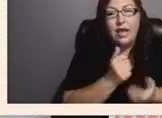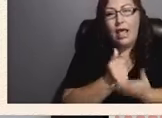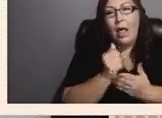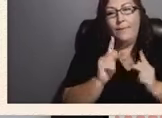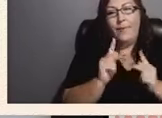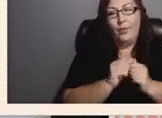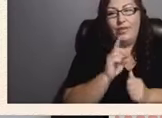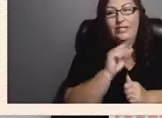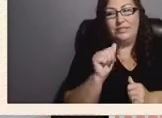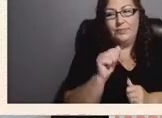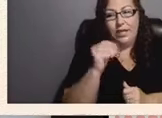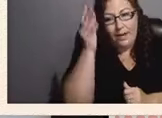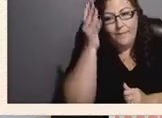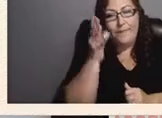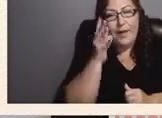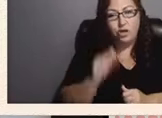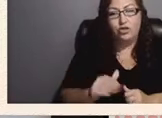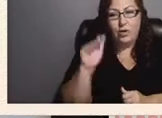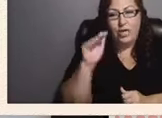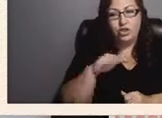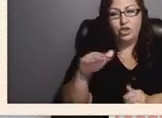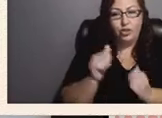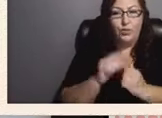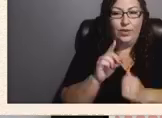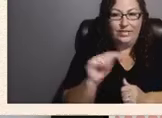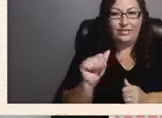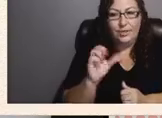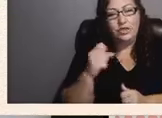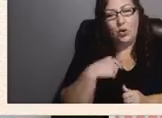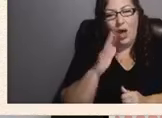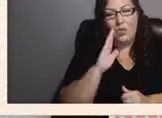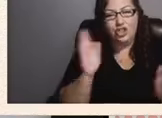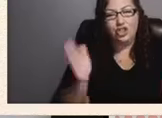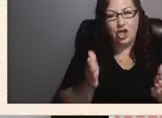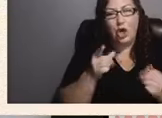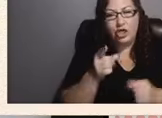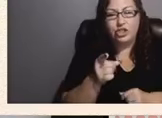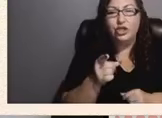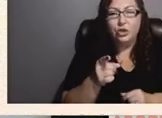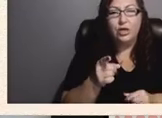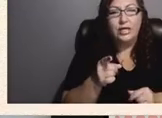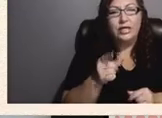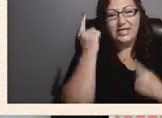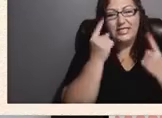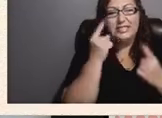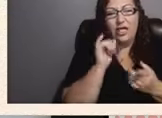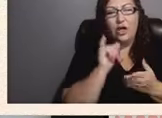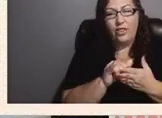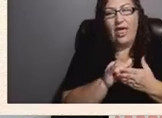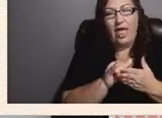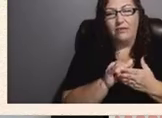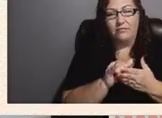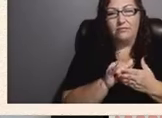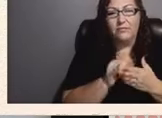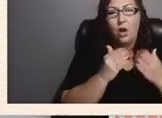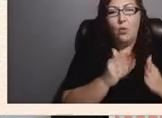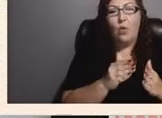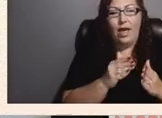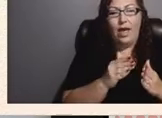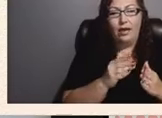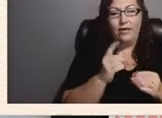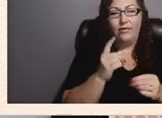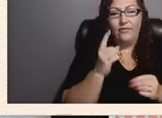parents raising children with disabilities. So I would just encourage you to consider that a source of your